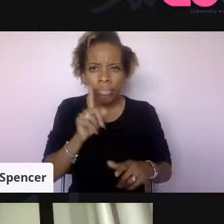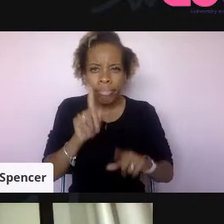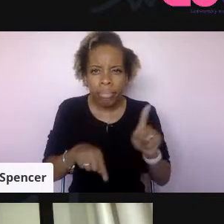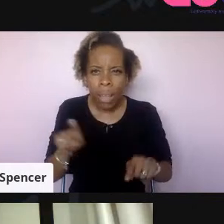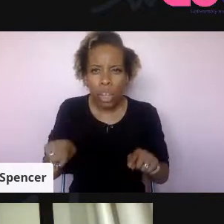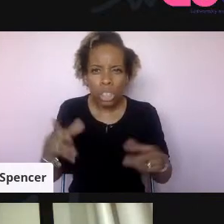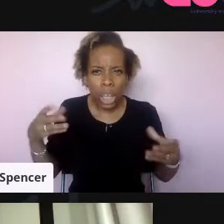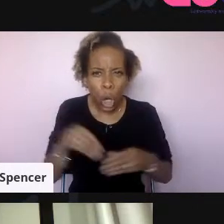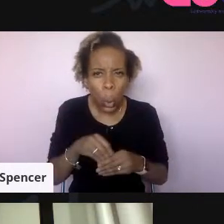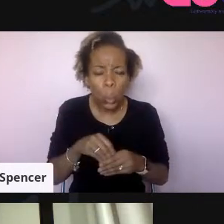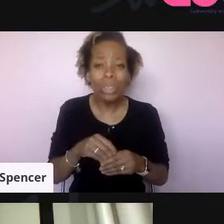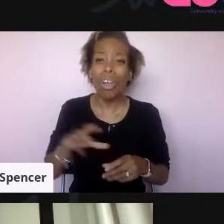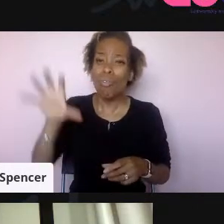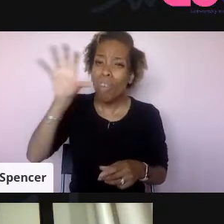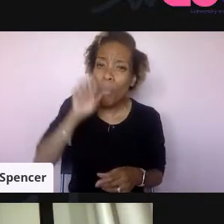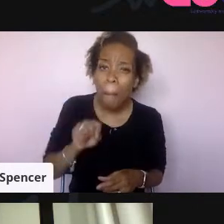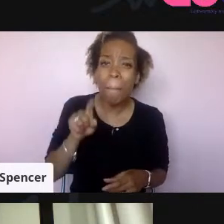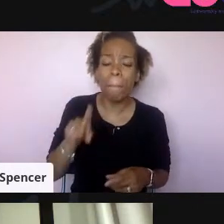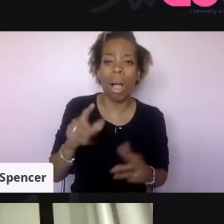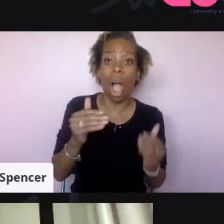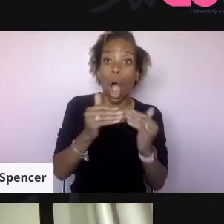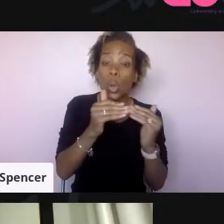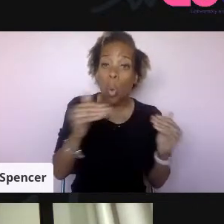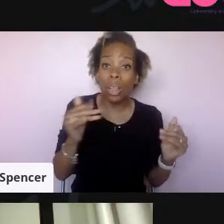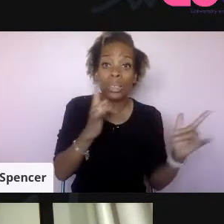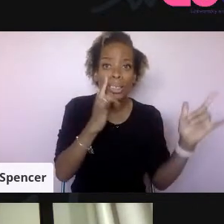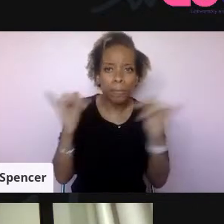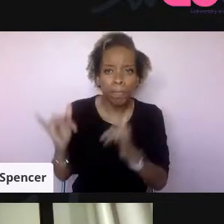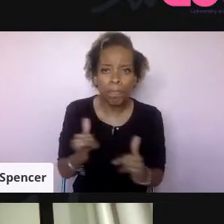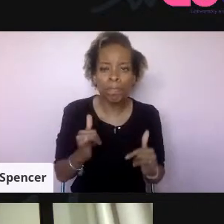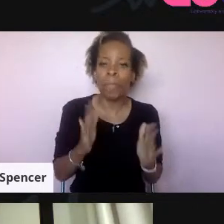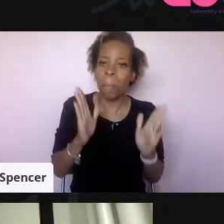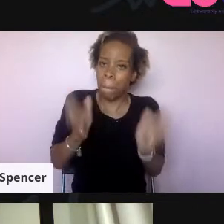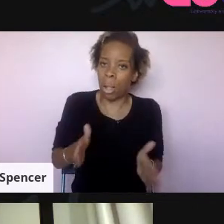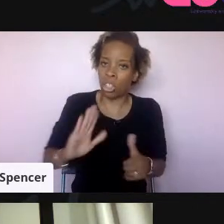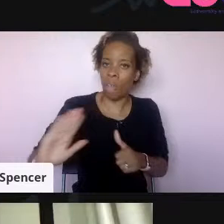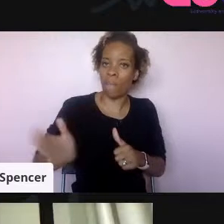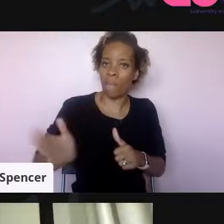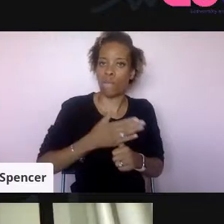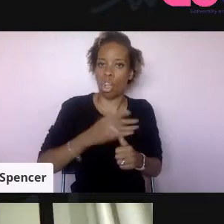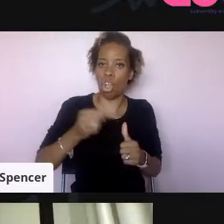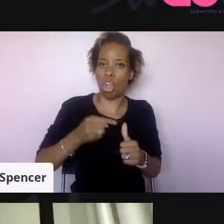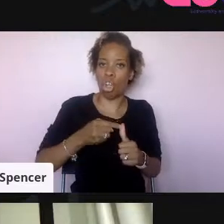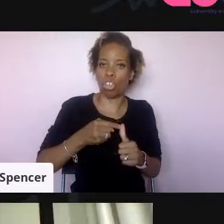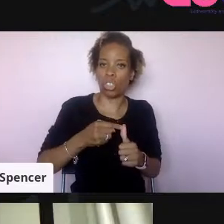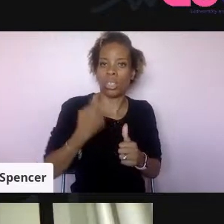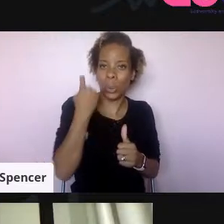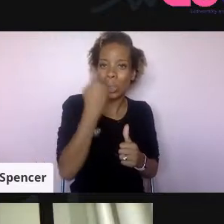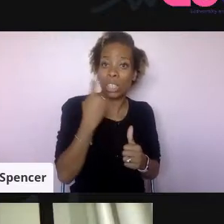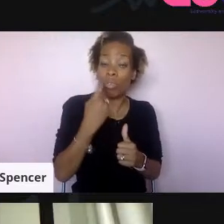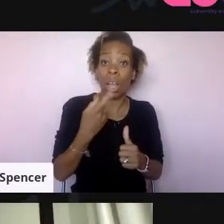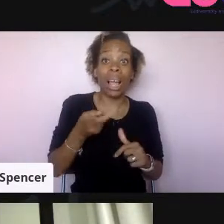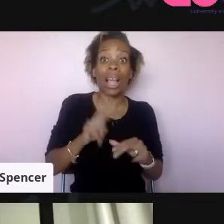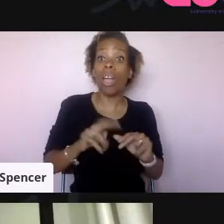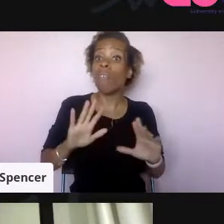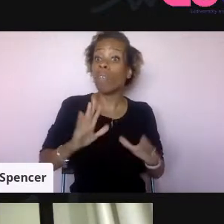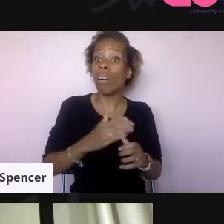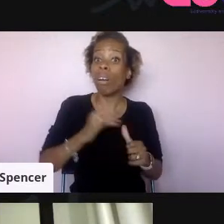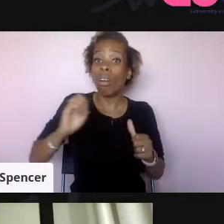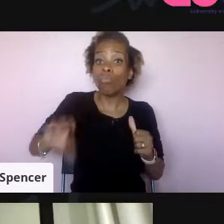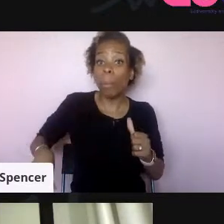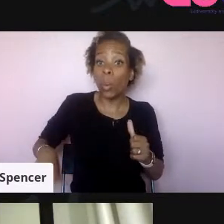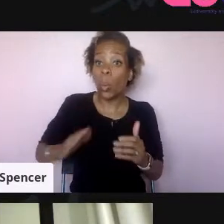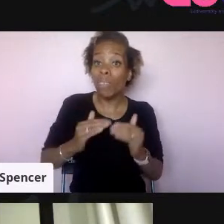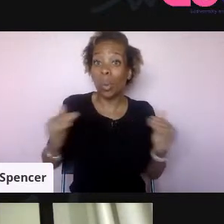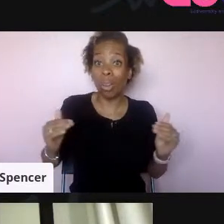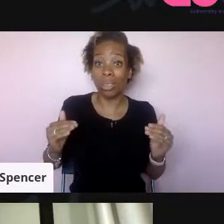an equality lens across an intersectional approach. If you do that, then we know we're in the right place. If you don't do that, you're not